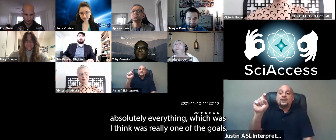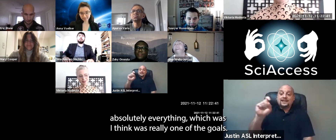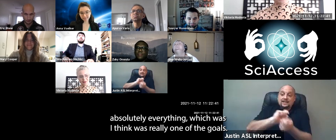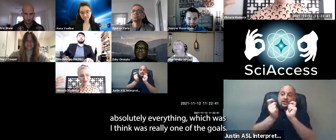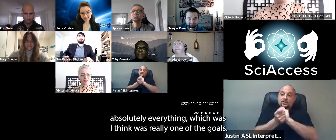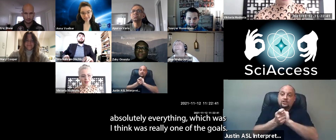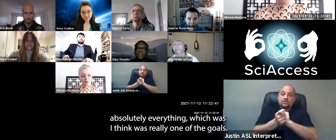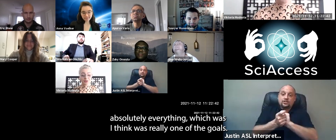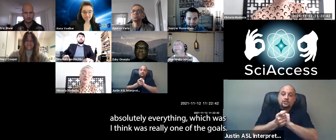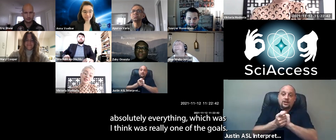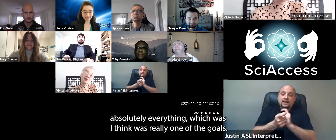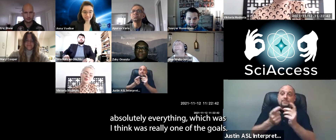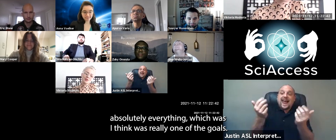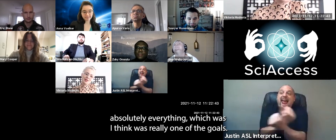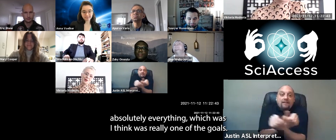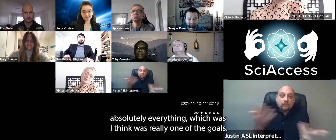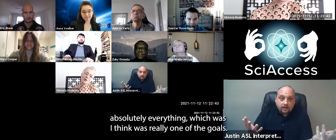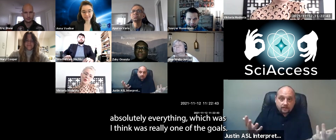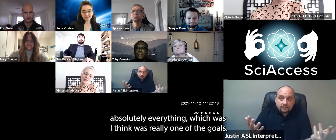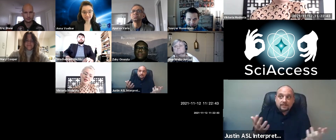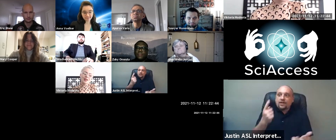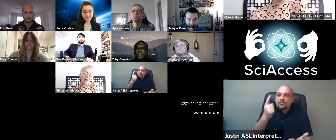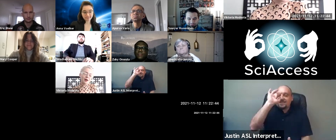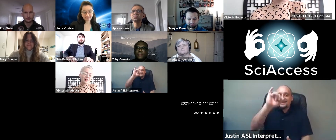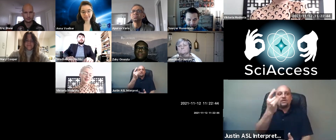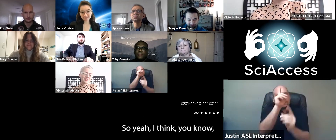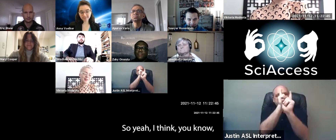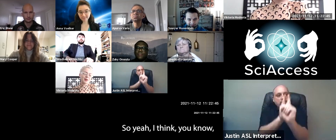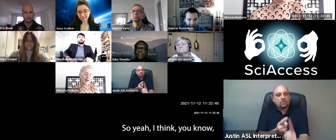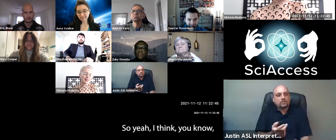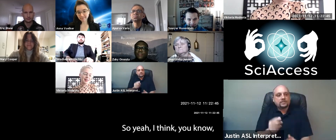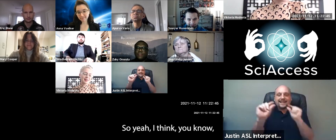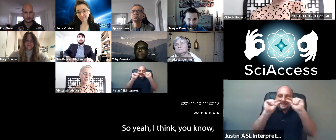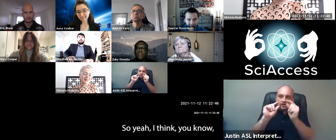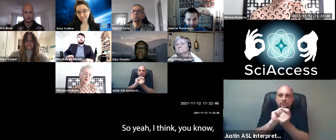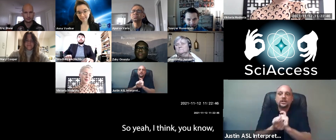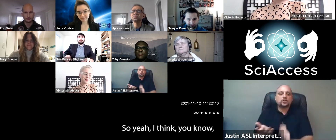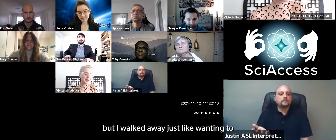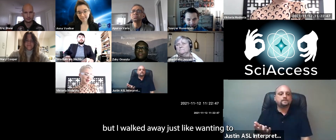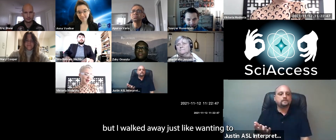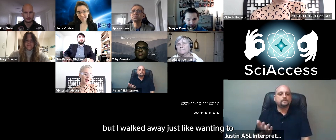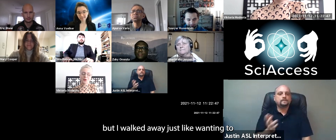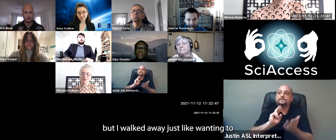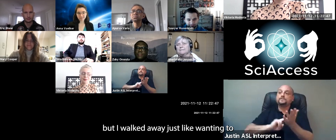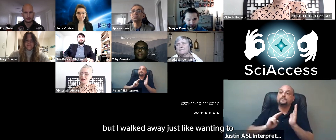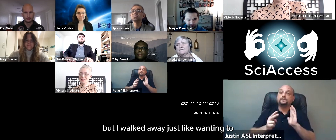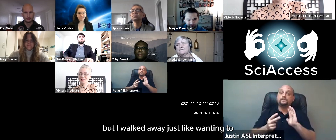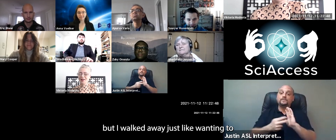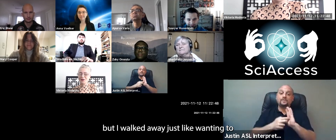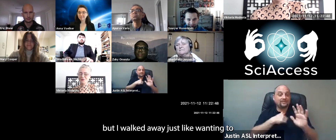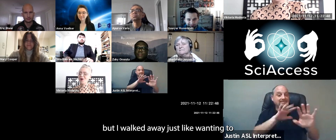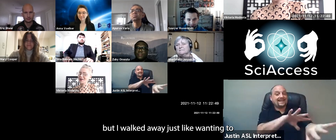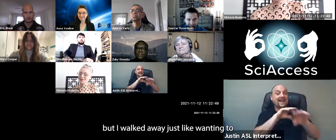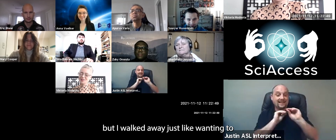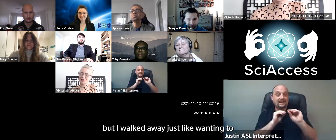change absolutely everything, which I think was really one of the goals. So yeah, I think, but I walked away just